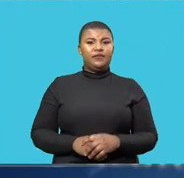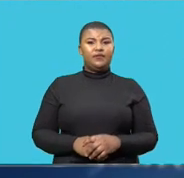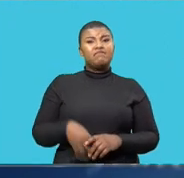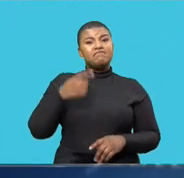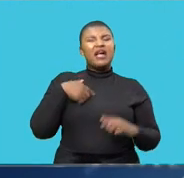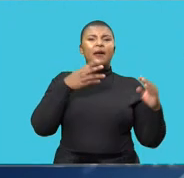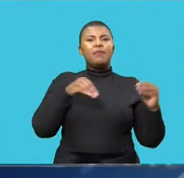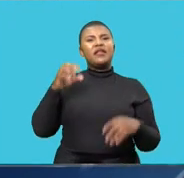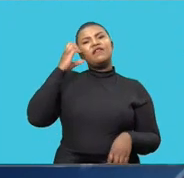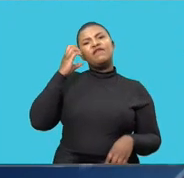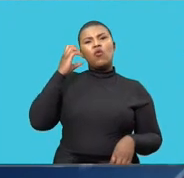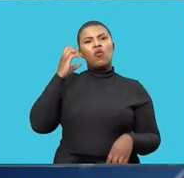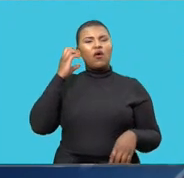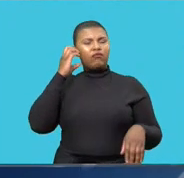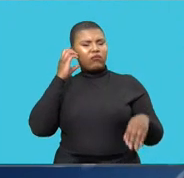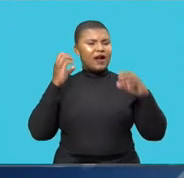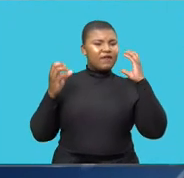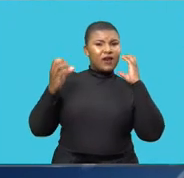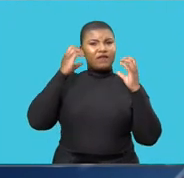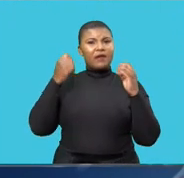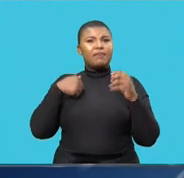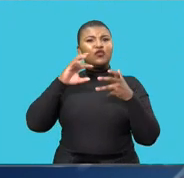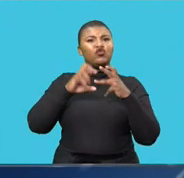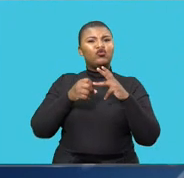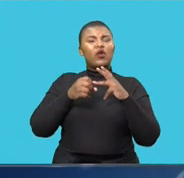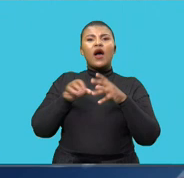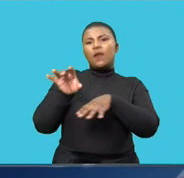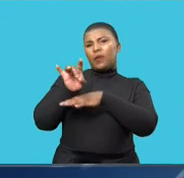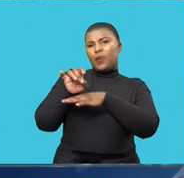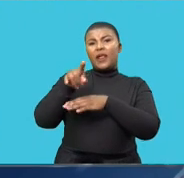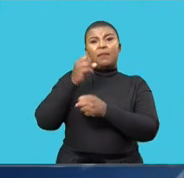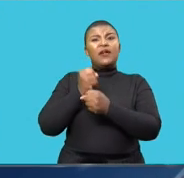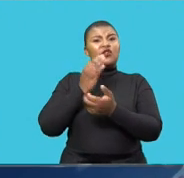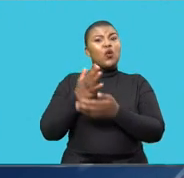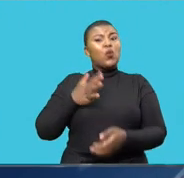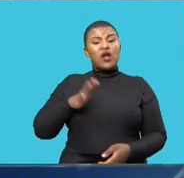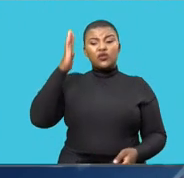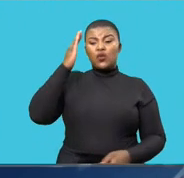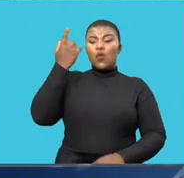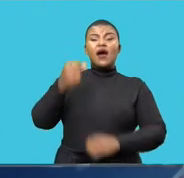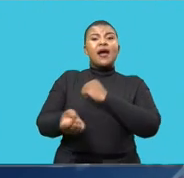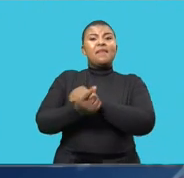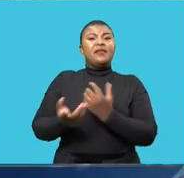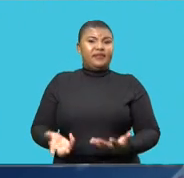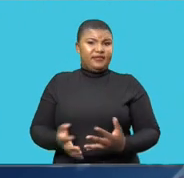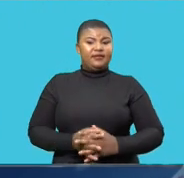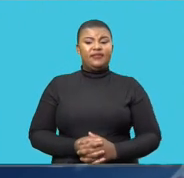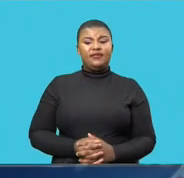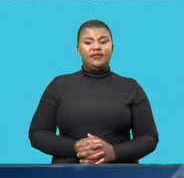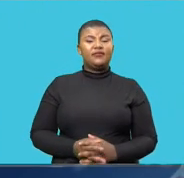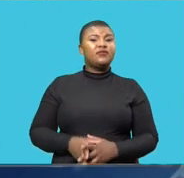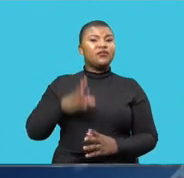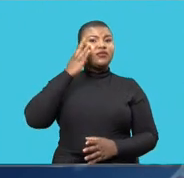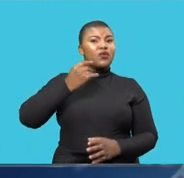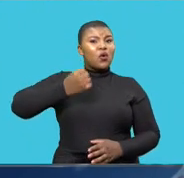phone trying to convince the pathologist hore re batla go tsewa gore what happened. O khone ba